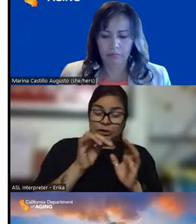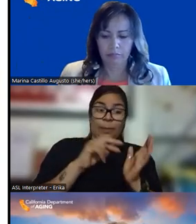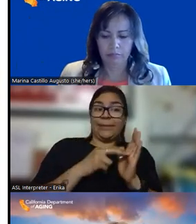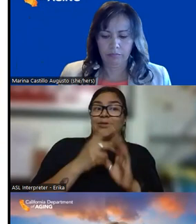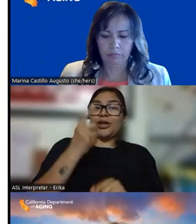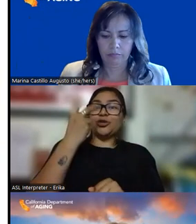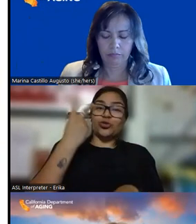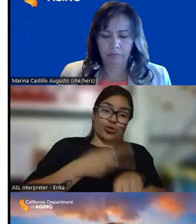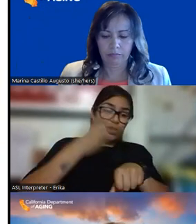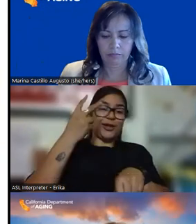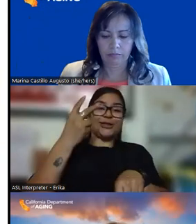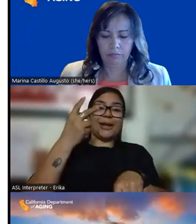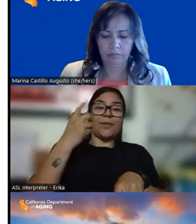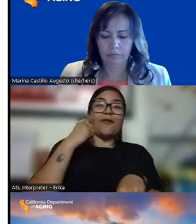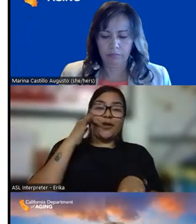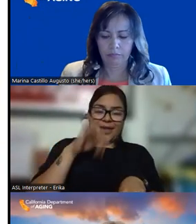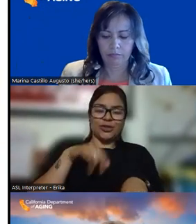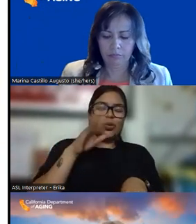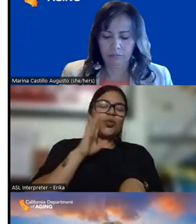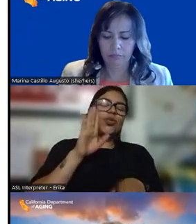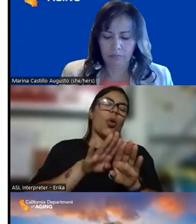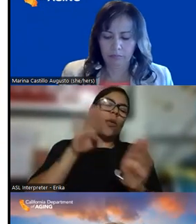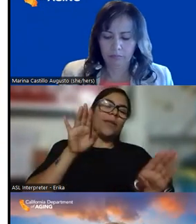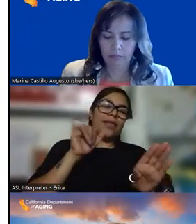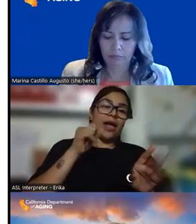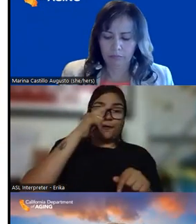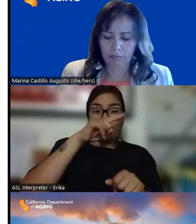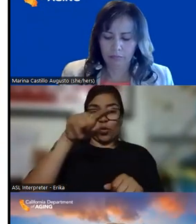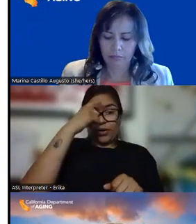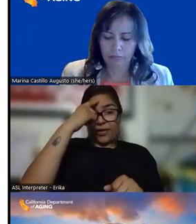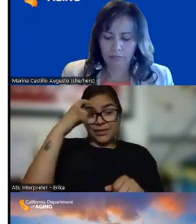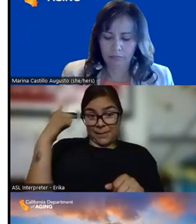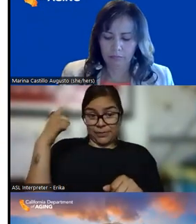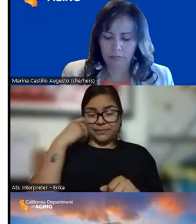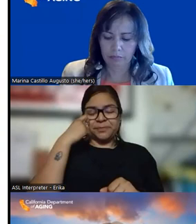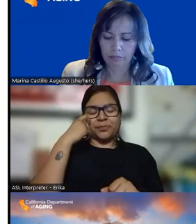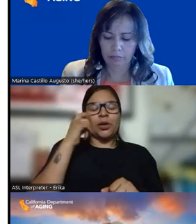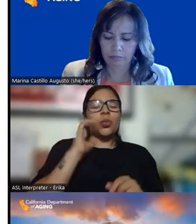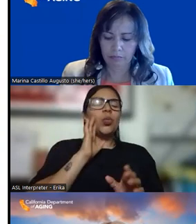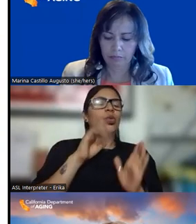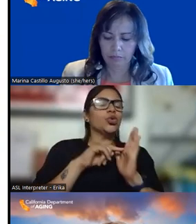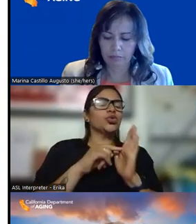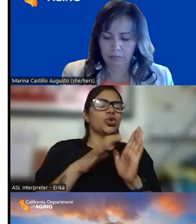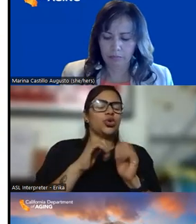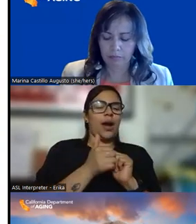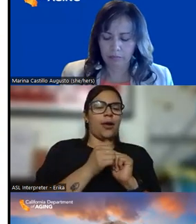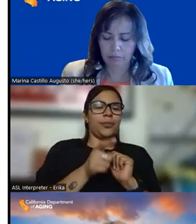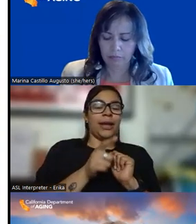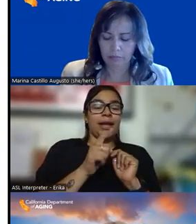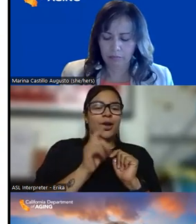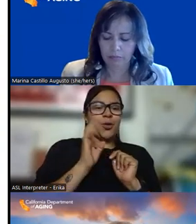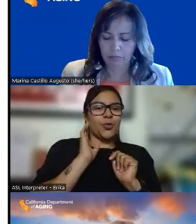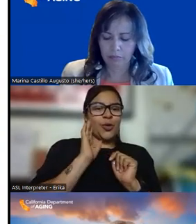of RFAs. And so we're going to open that up this summer. I'm going to show you in a minute those who received this first round